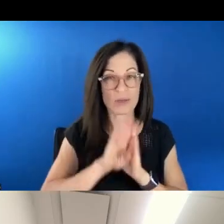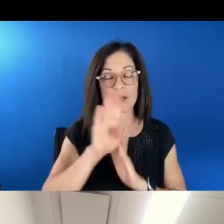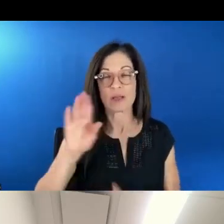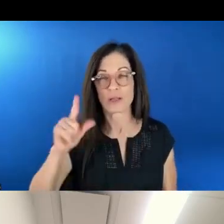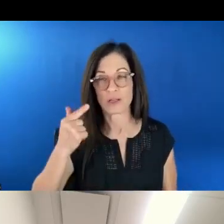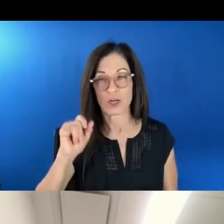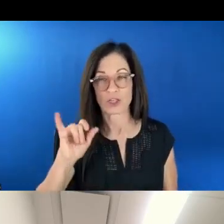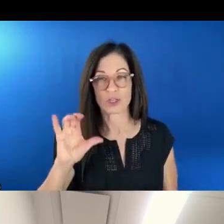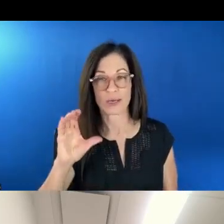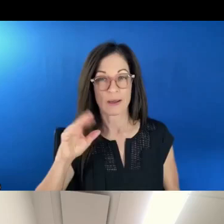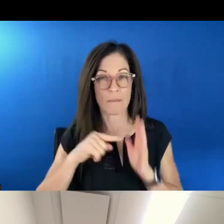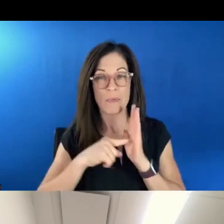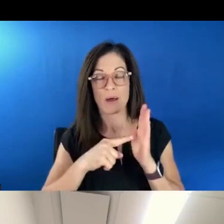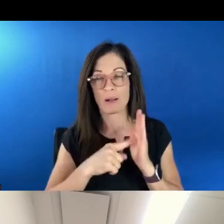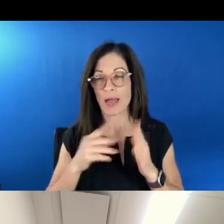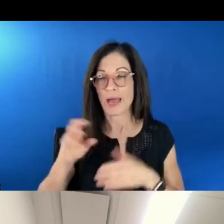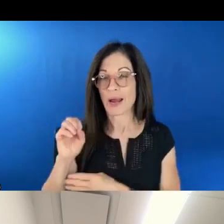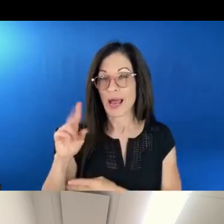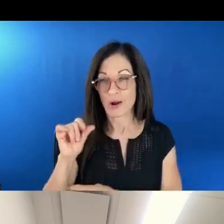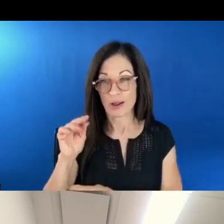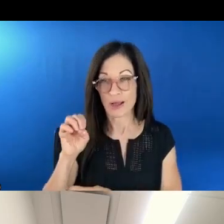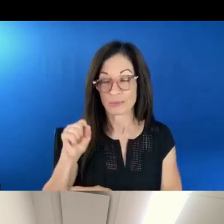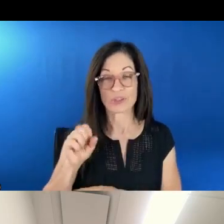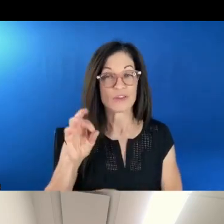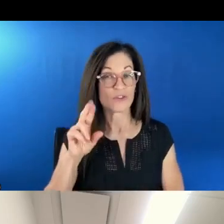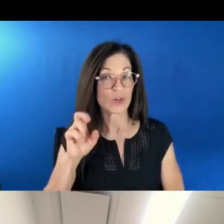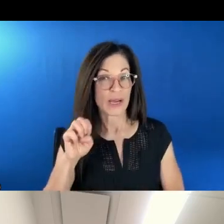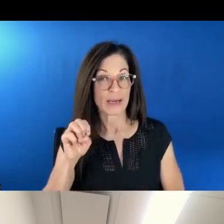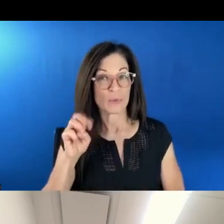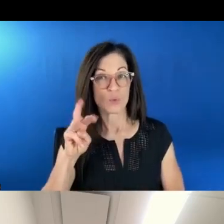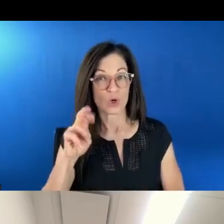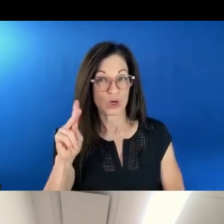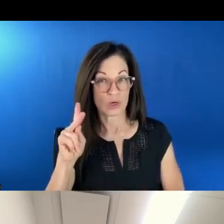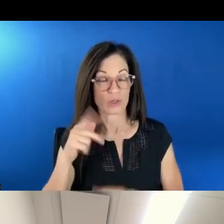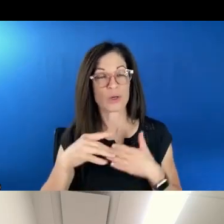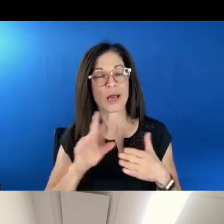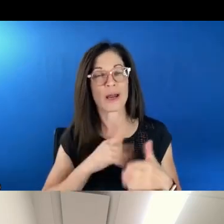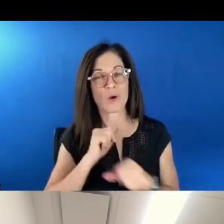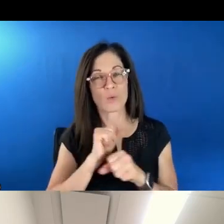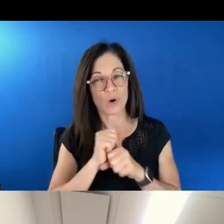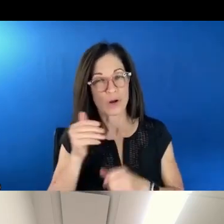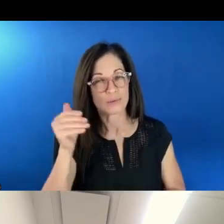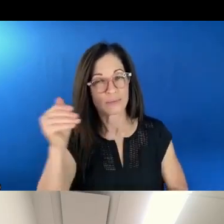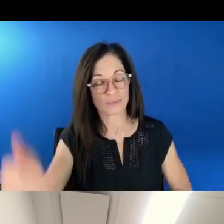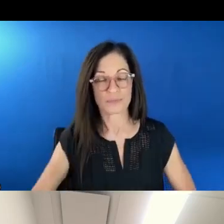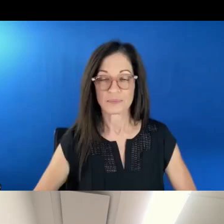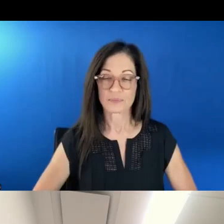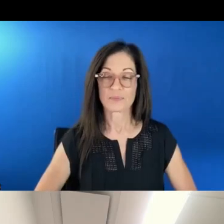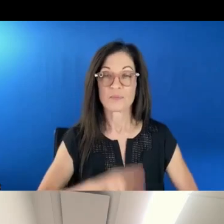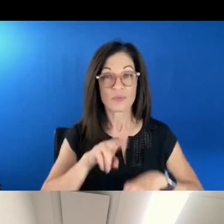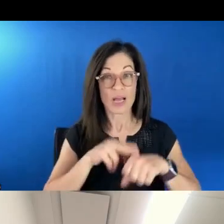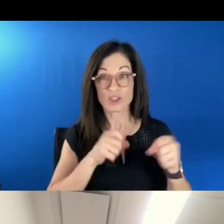model and an outcomes framework to try to guide our efforts moving forward. National